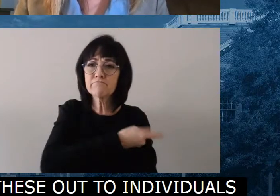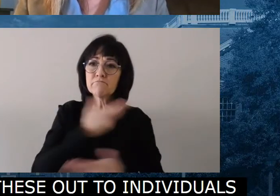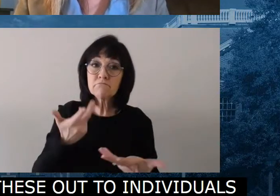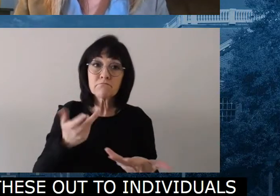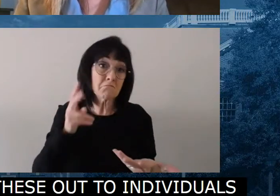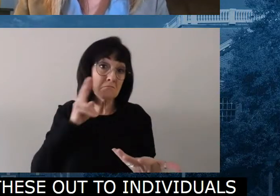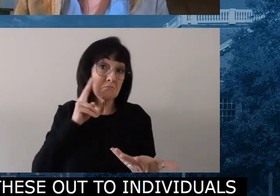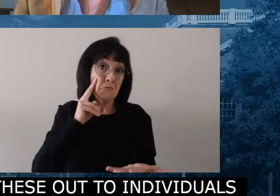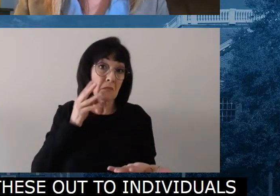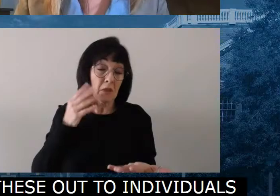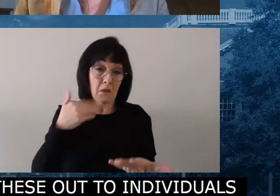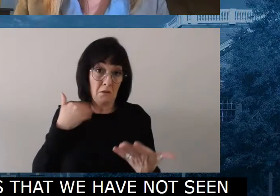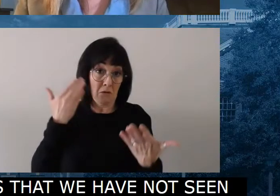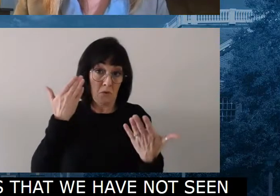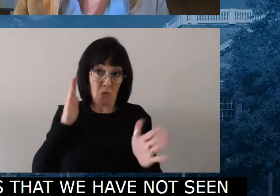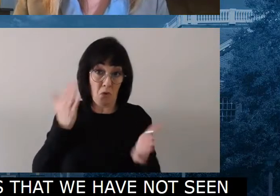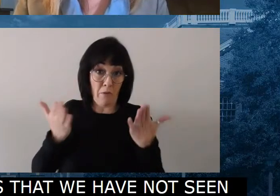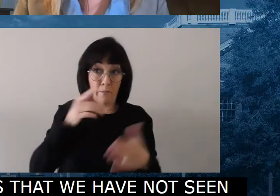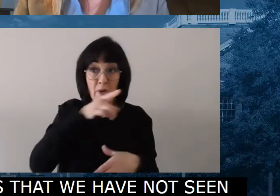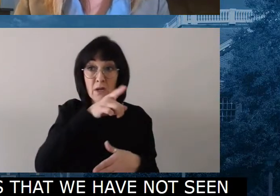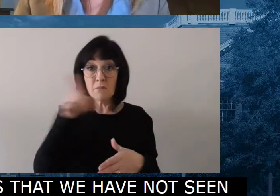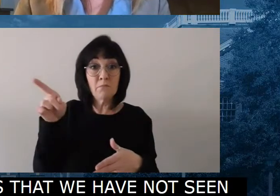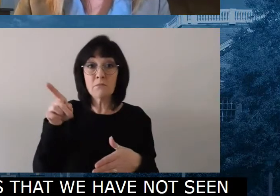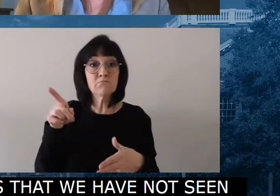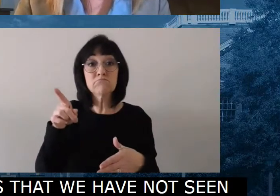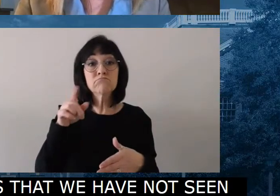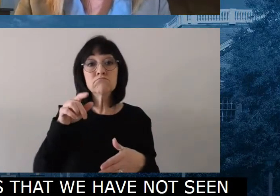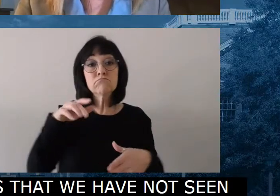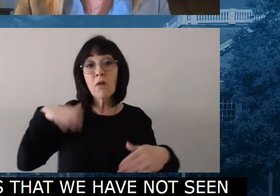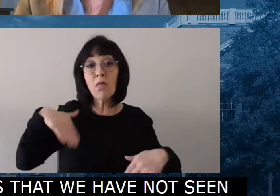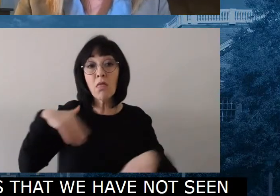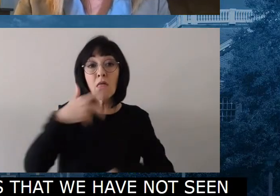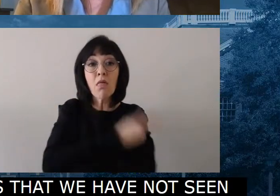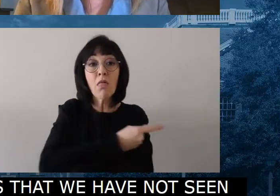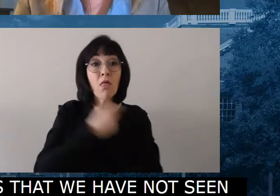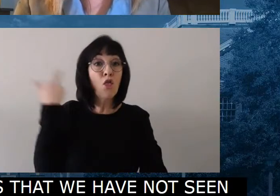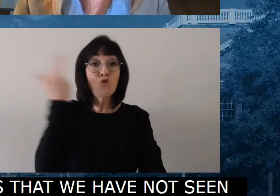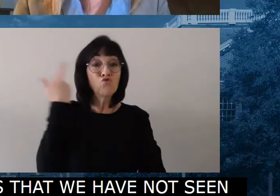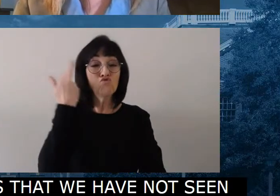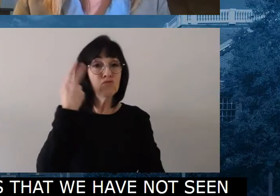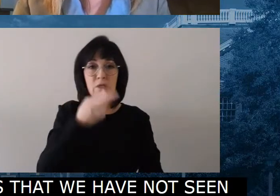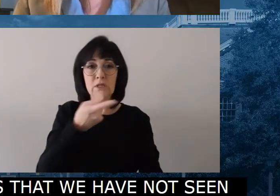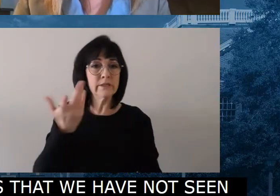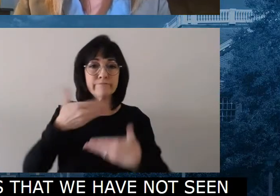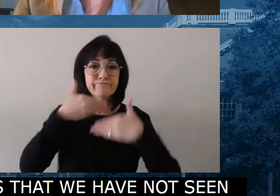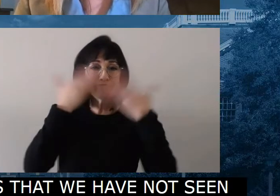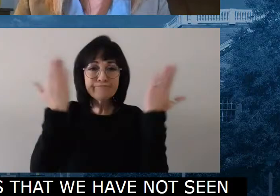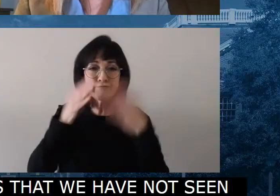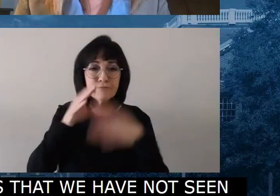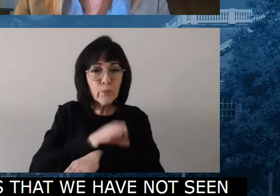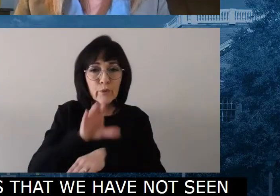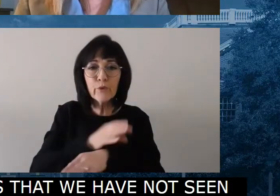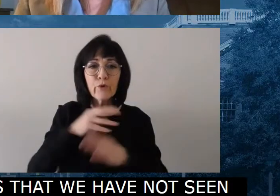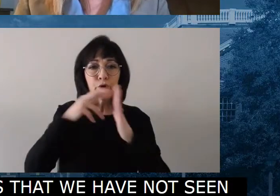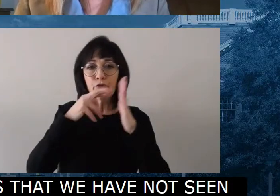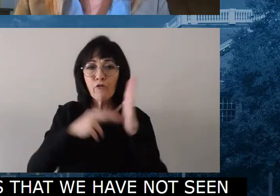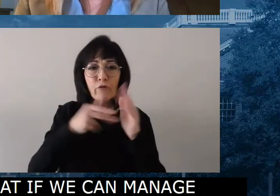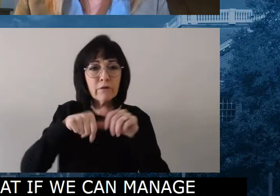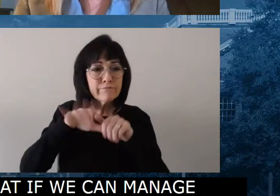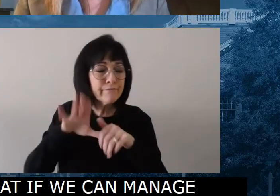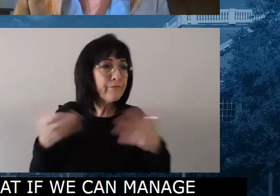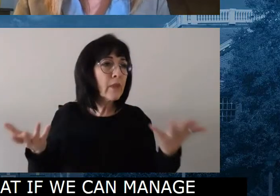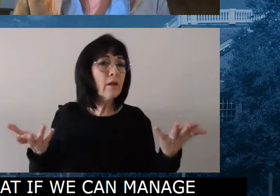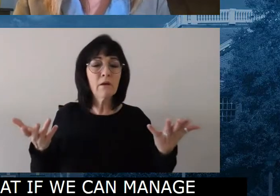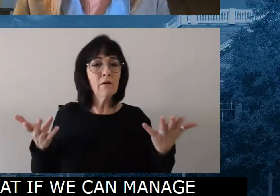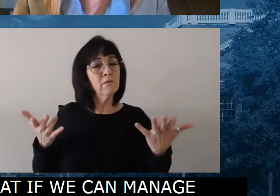manage both reservations and some type of on-demand need as well when the supply allows us to,